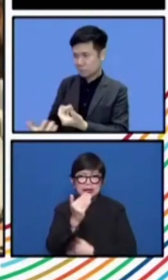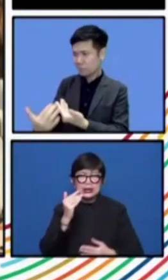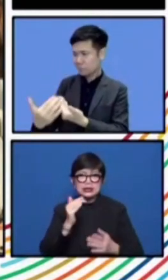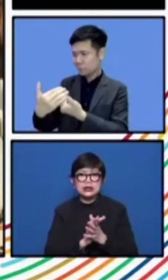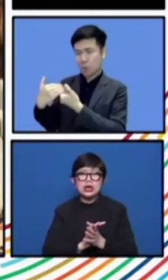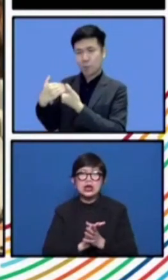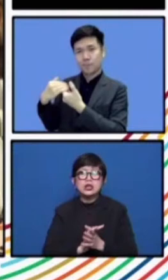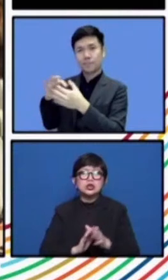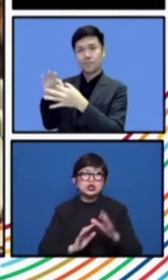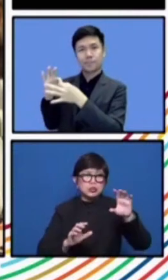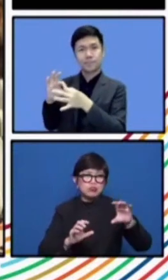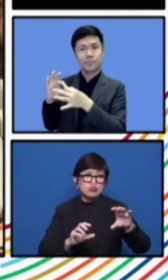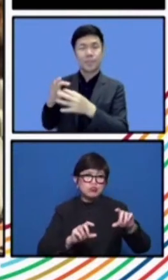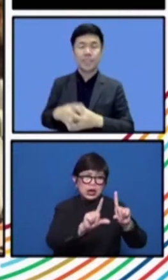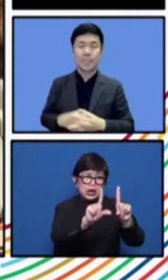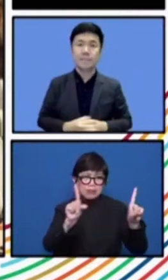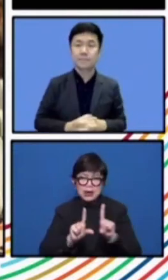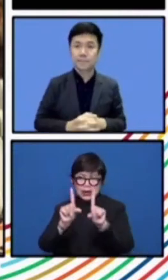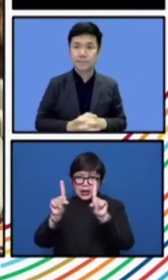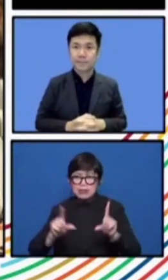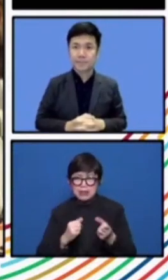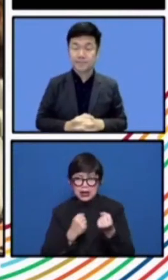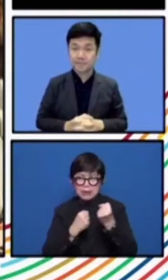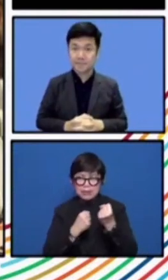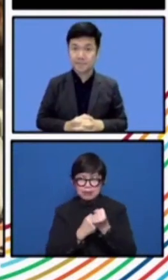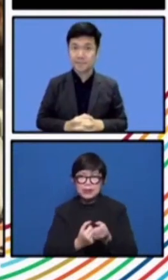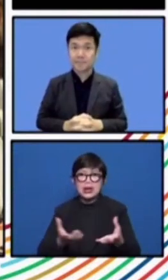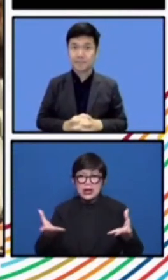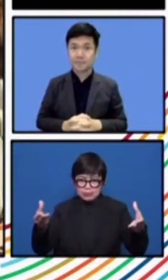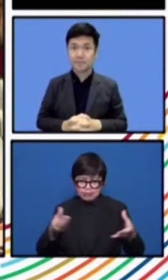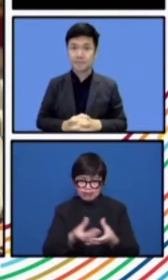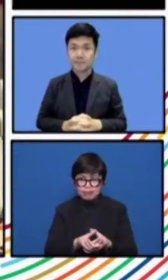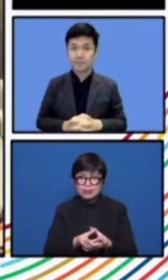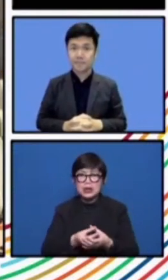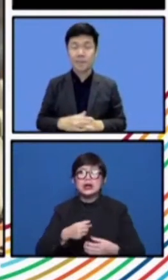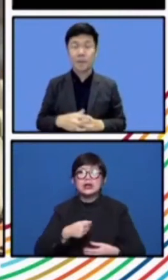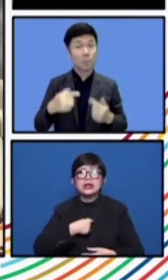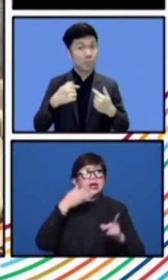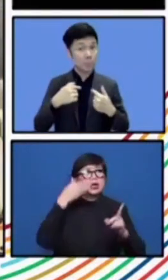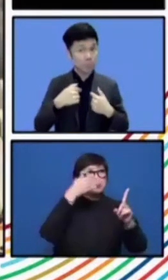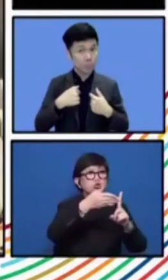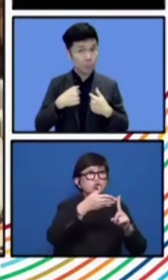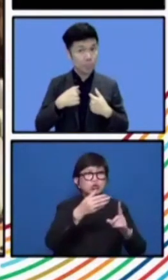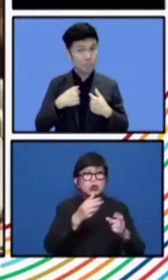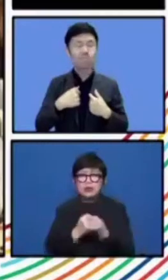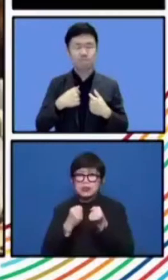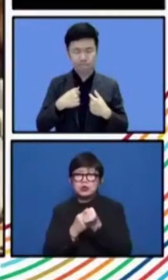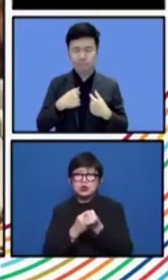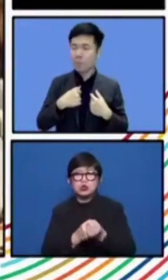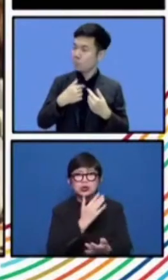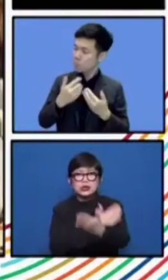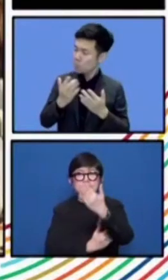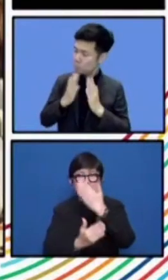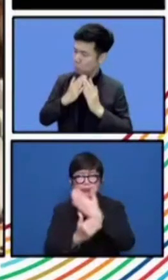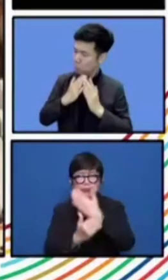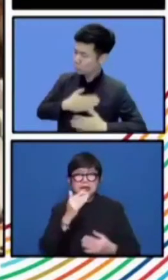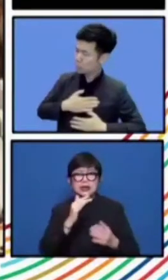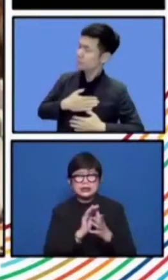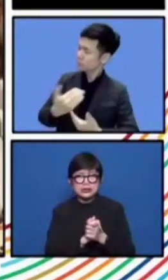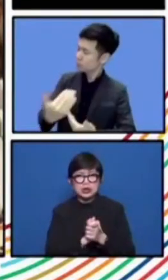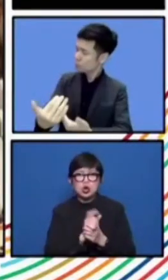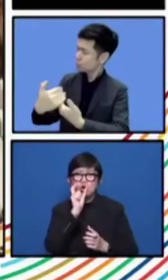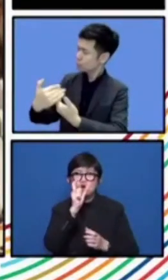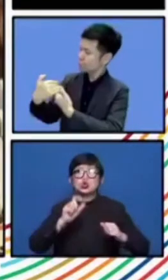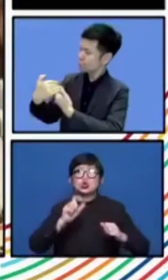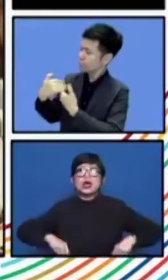all these efforts we aim to enable persons with disabilities to live a life in an all-inclusive Society where they can